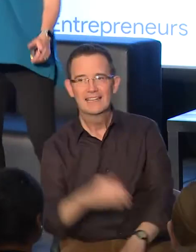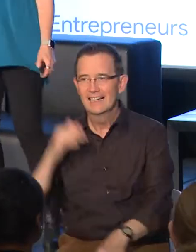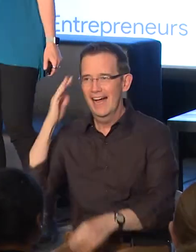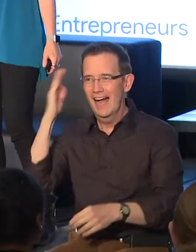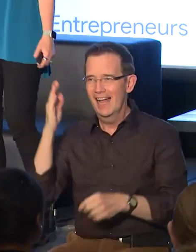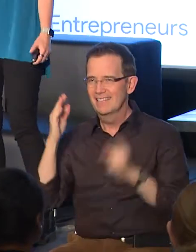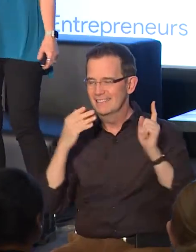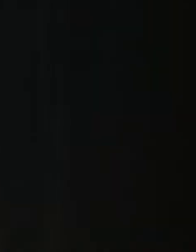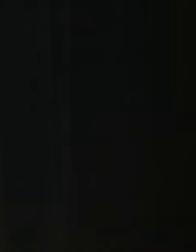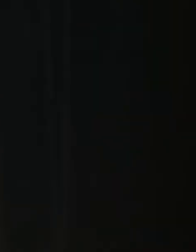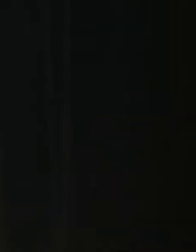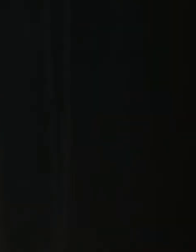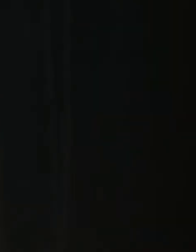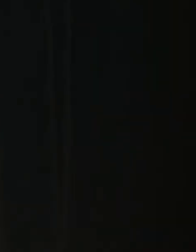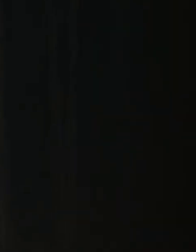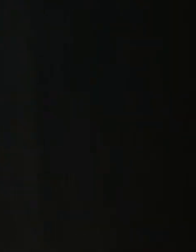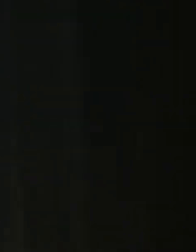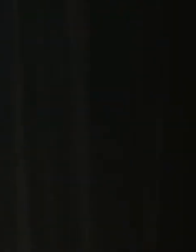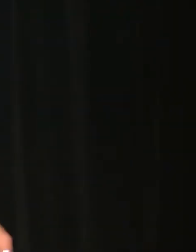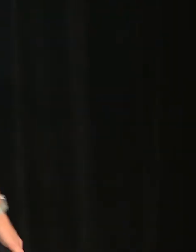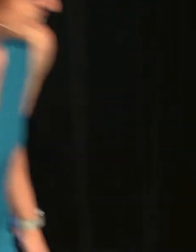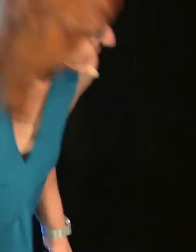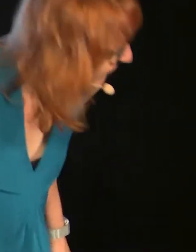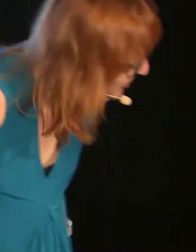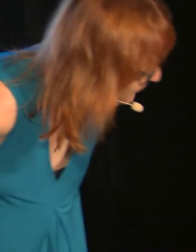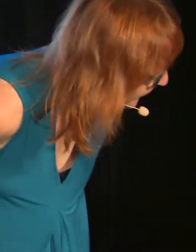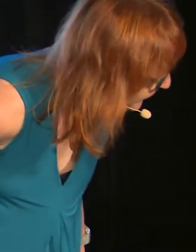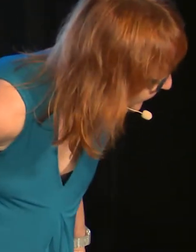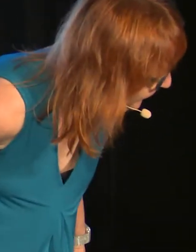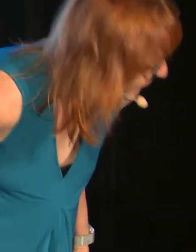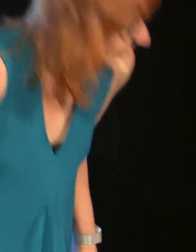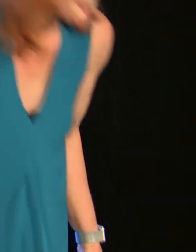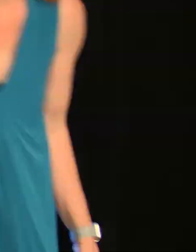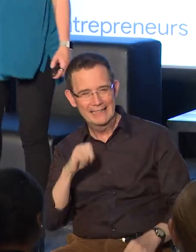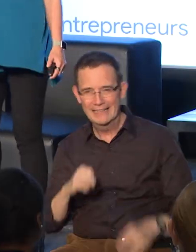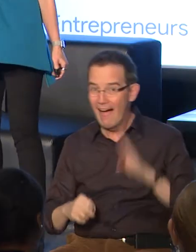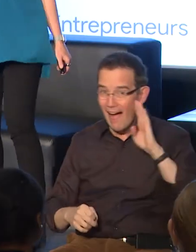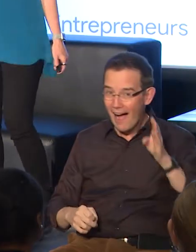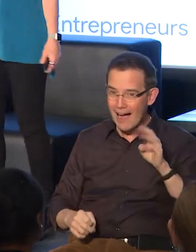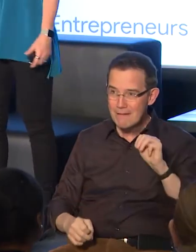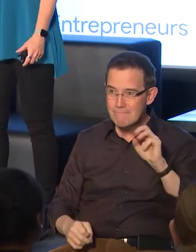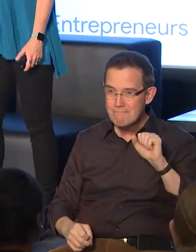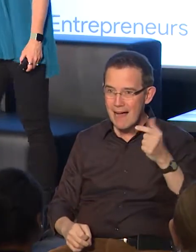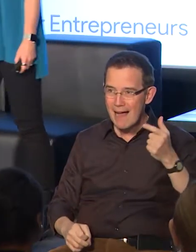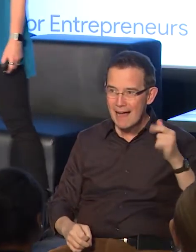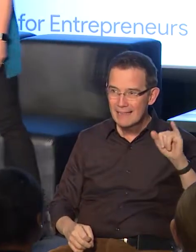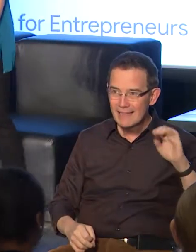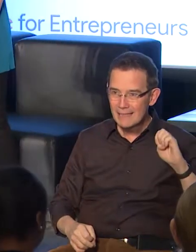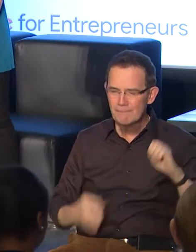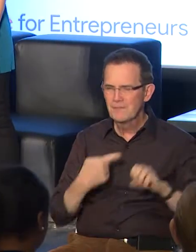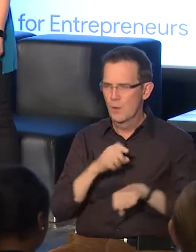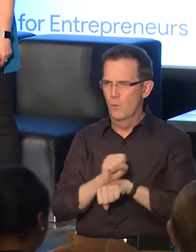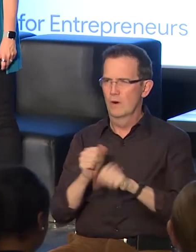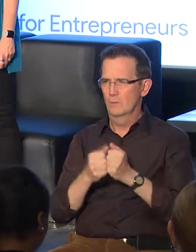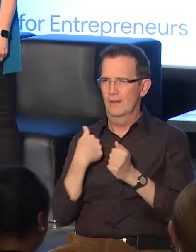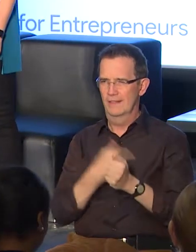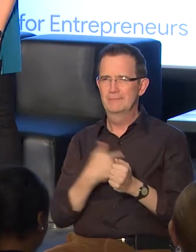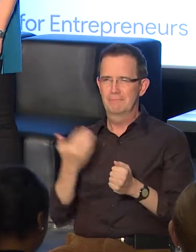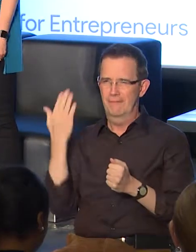Maggie. Thank you, Maggie. Hi, Maggie. Cool. Maggie has worked with us before in